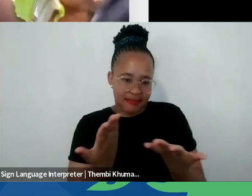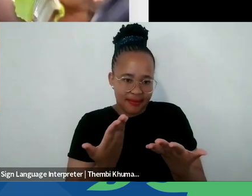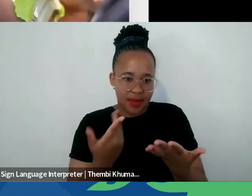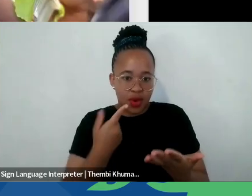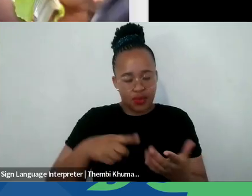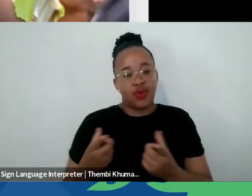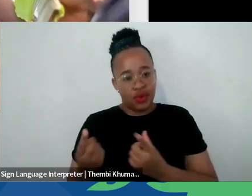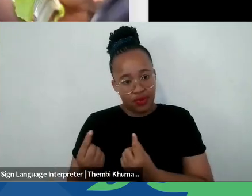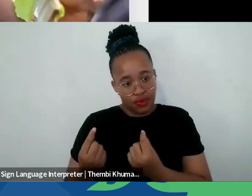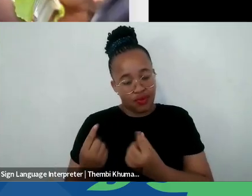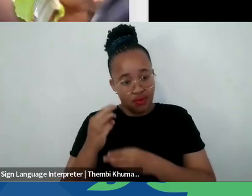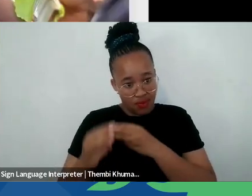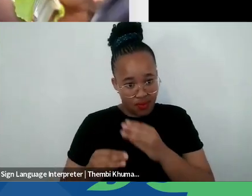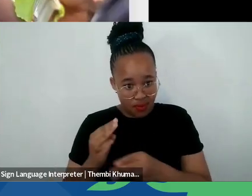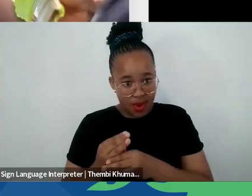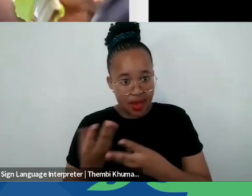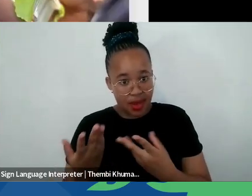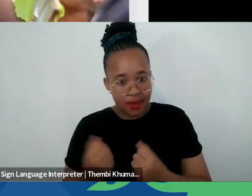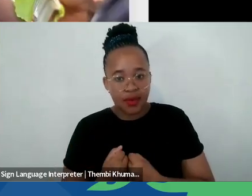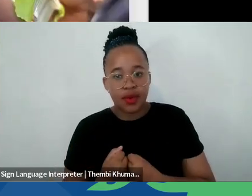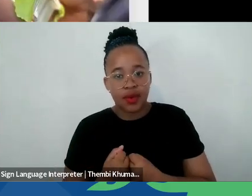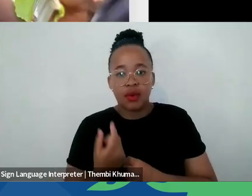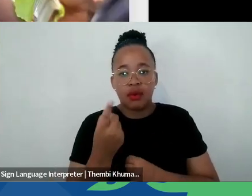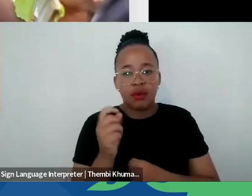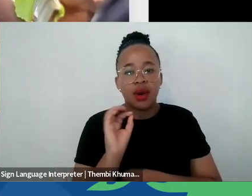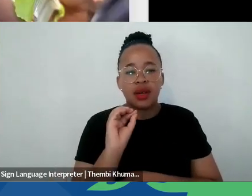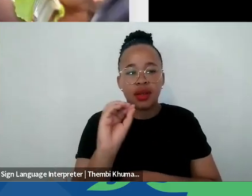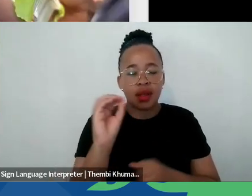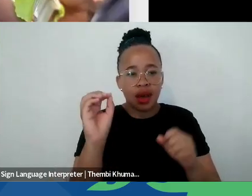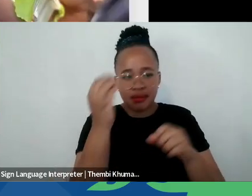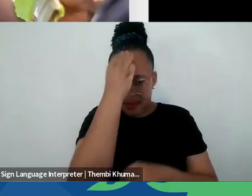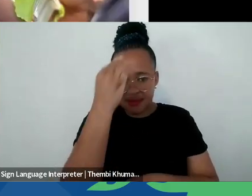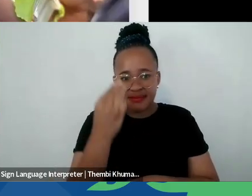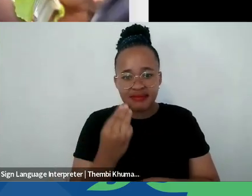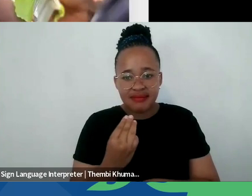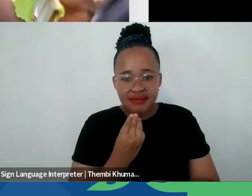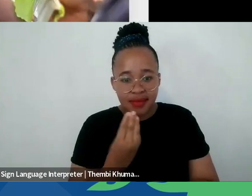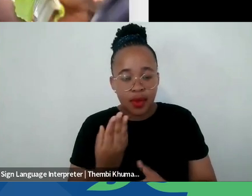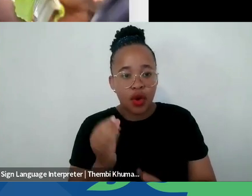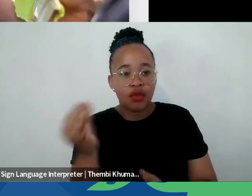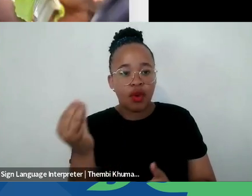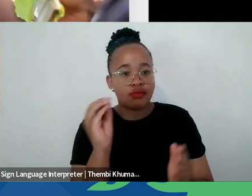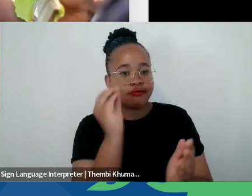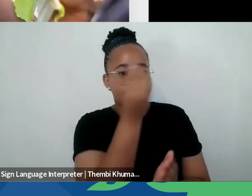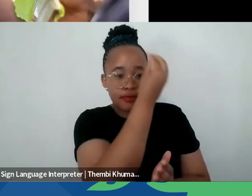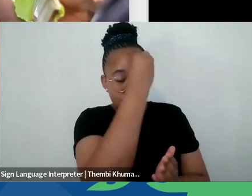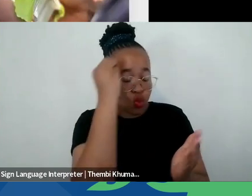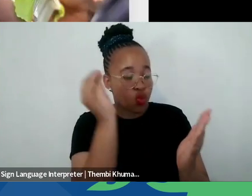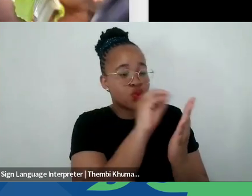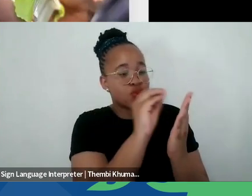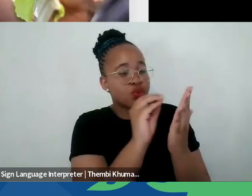skills workshop. The one is we had a makeup and beauty